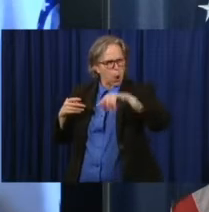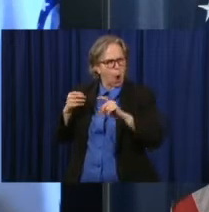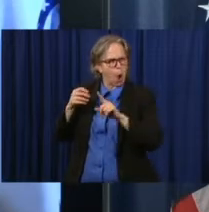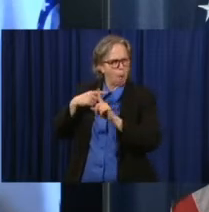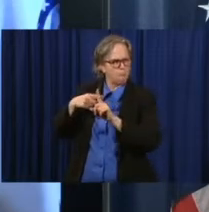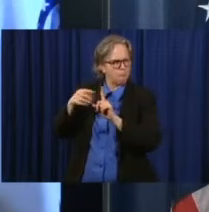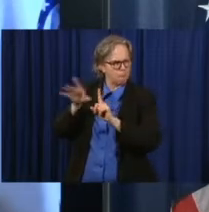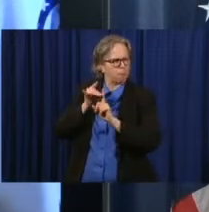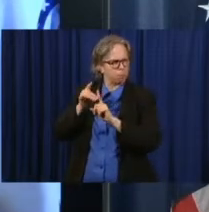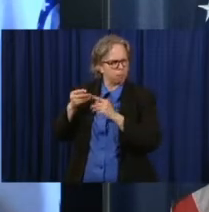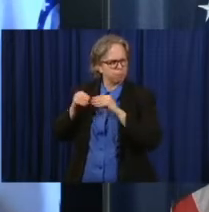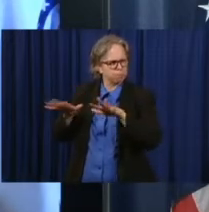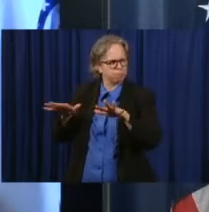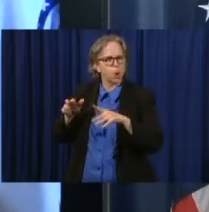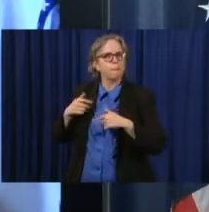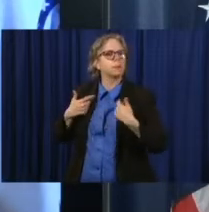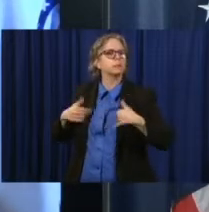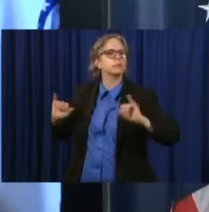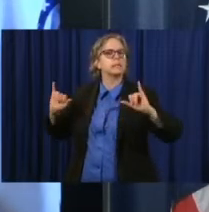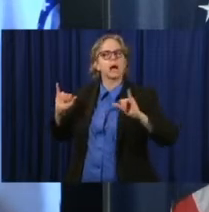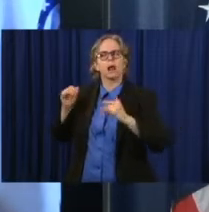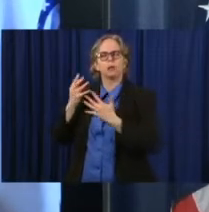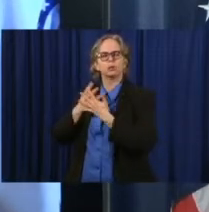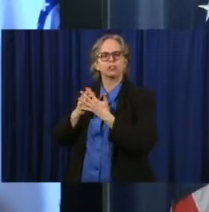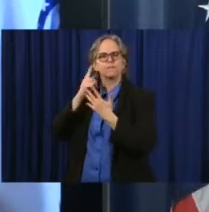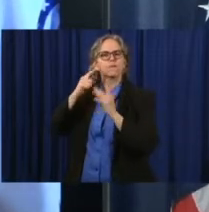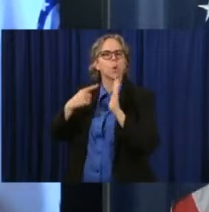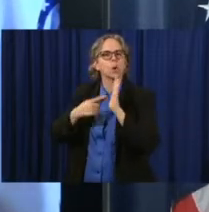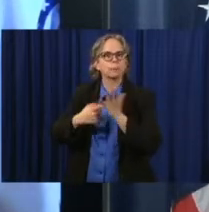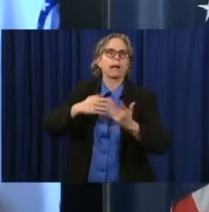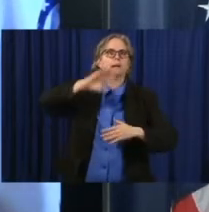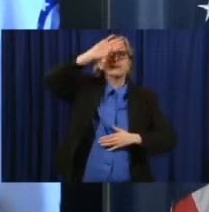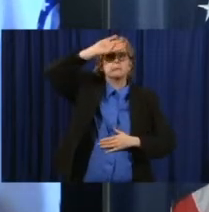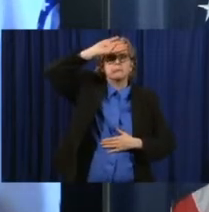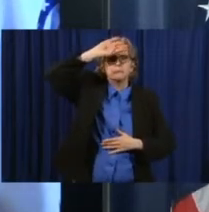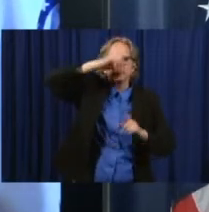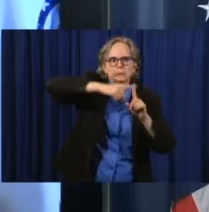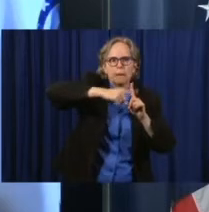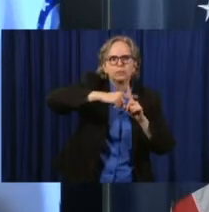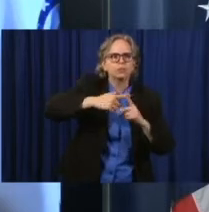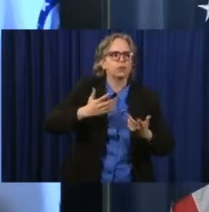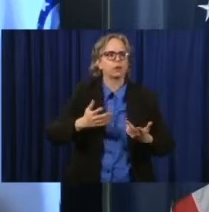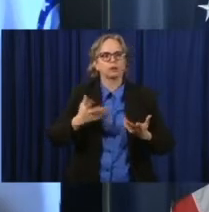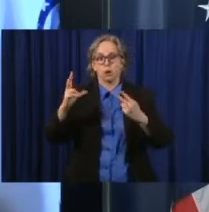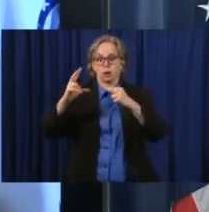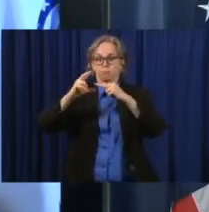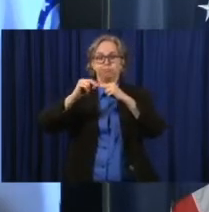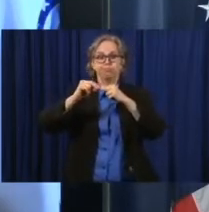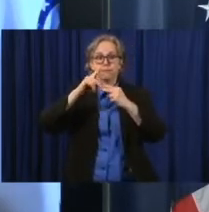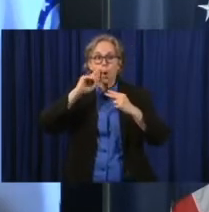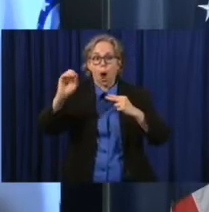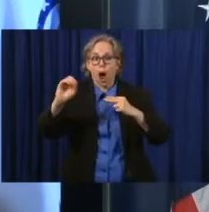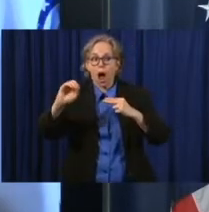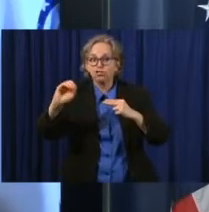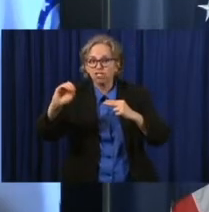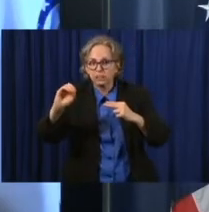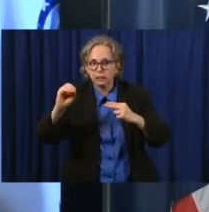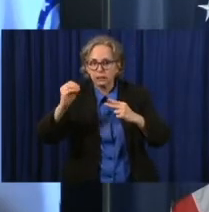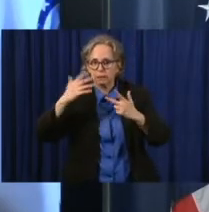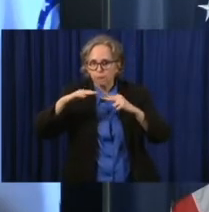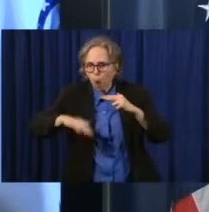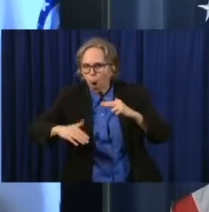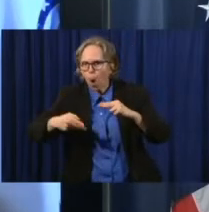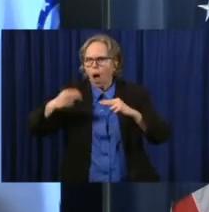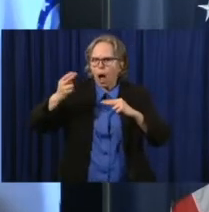for symptomology and temperature, and also we would use a pulse oximeter to make sure that they still